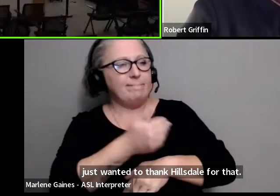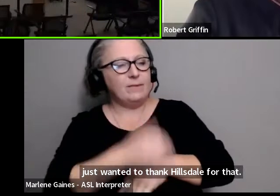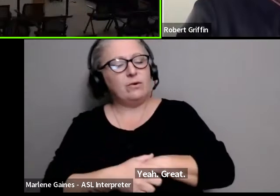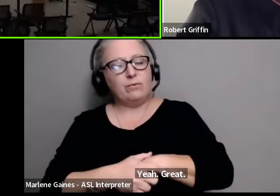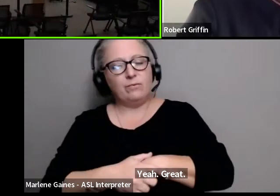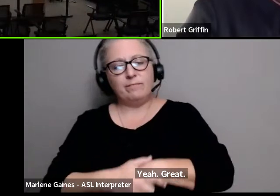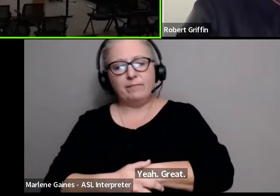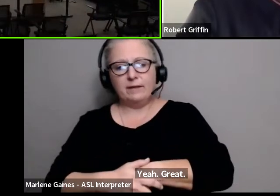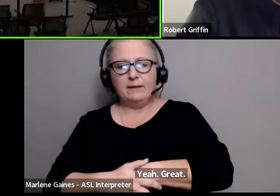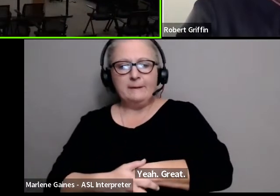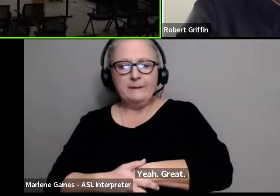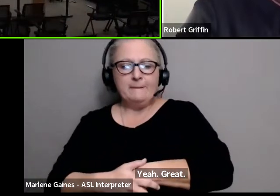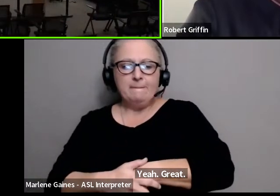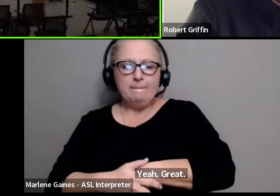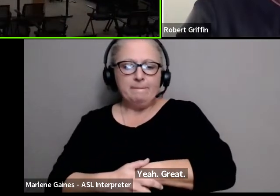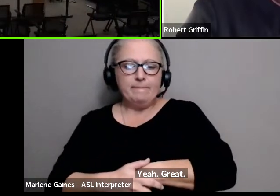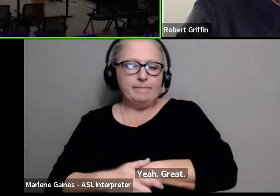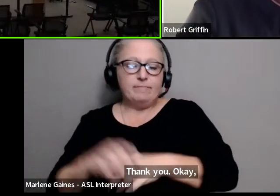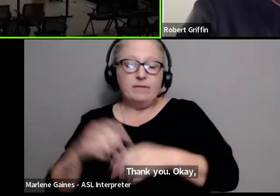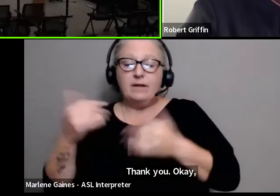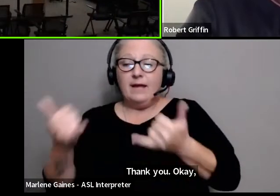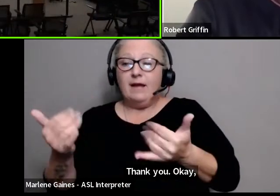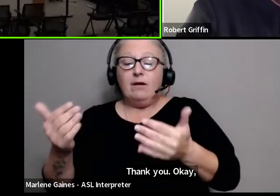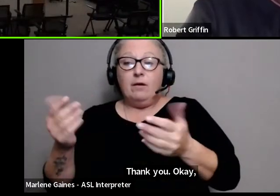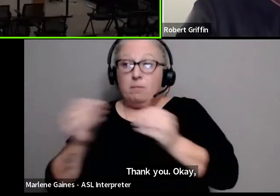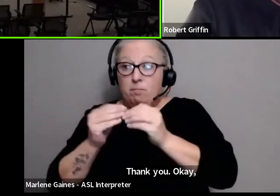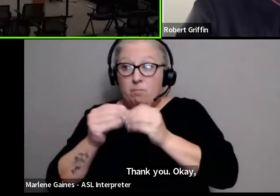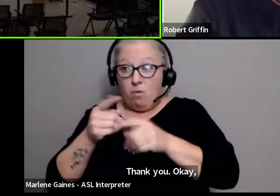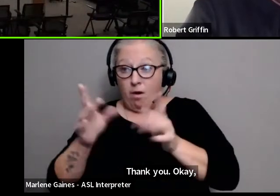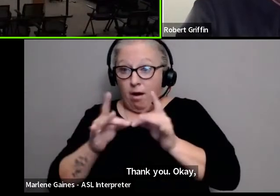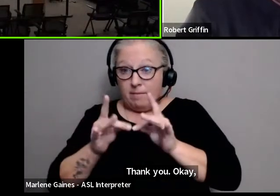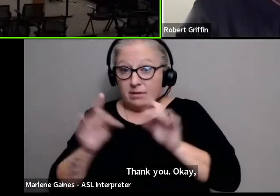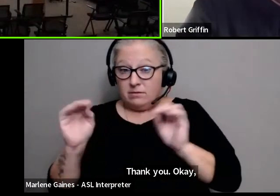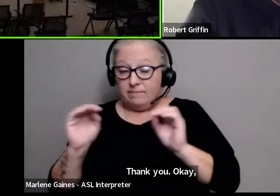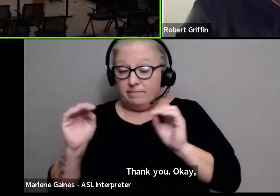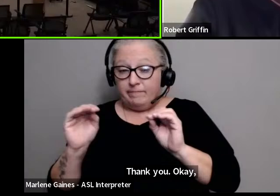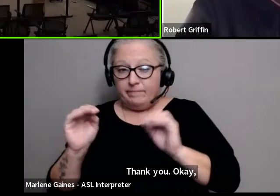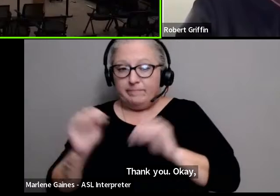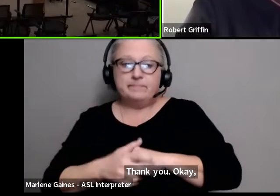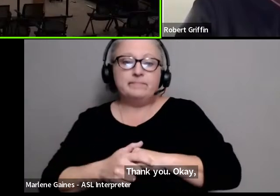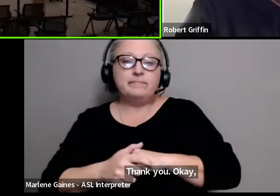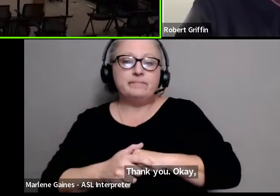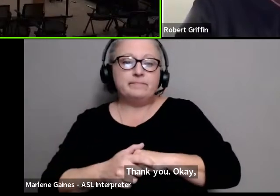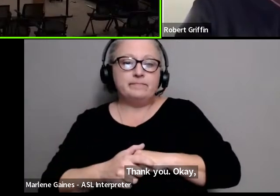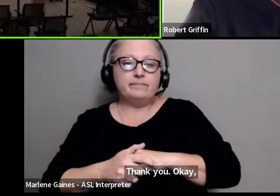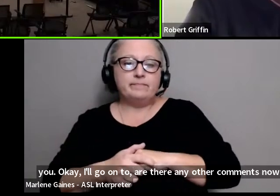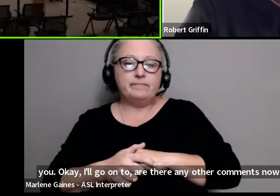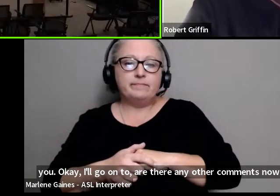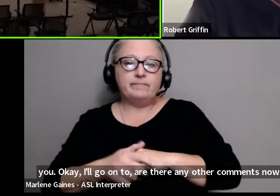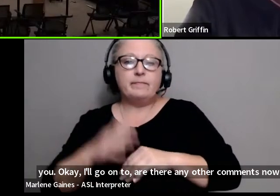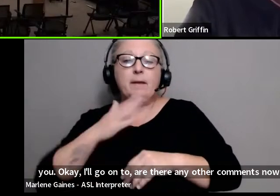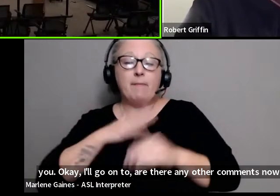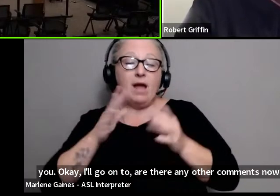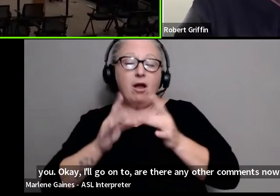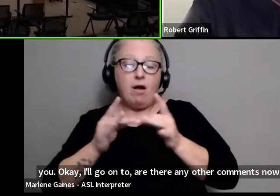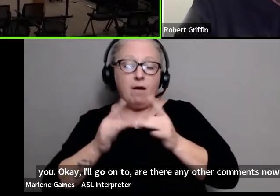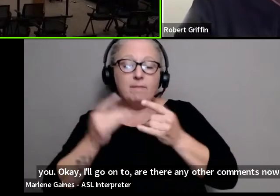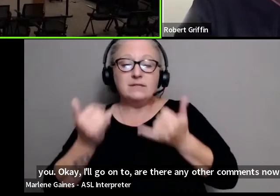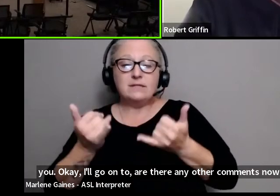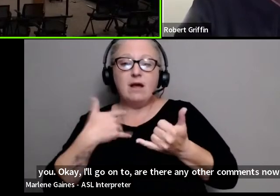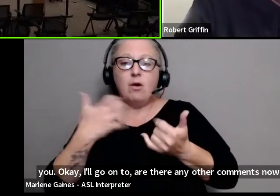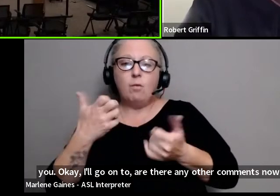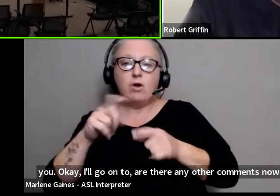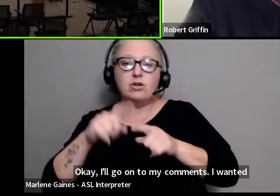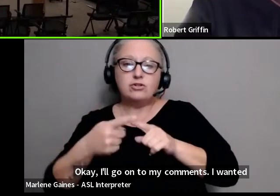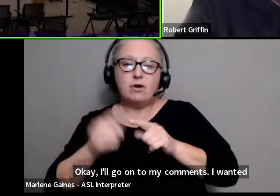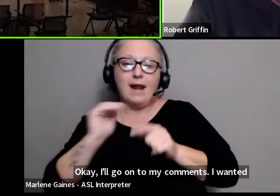Okay, I'll go on to, are there any other comments? No? Okay. I'll go on to my comments. I wanted to